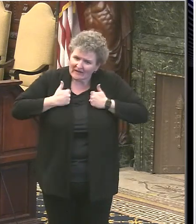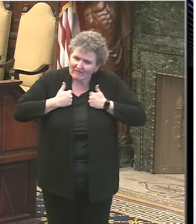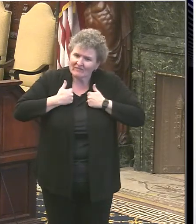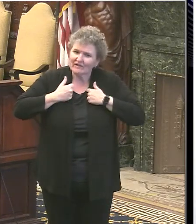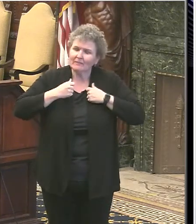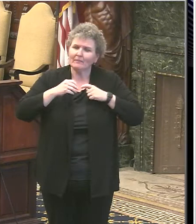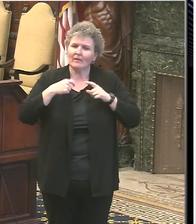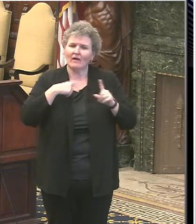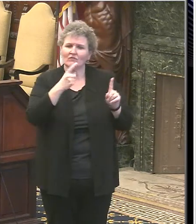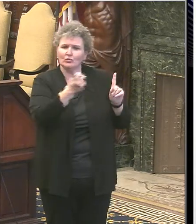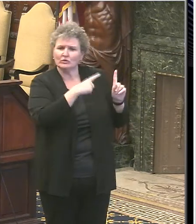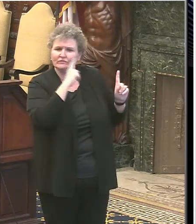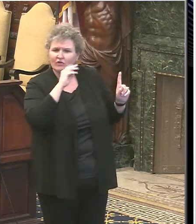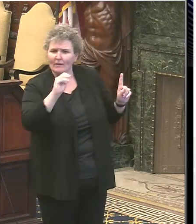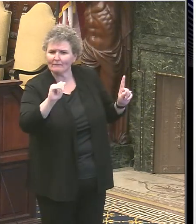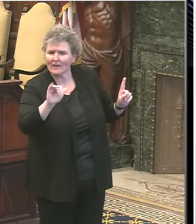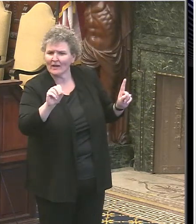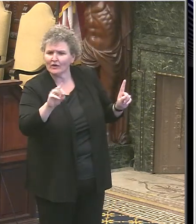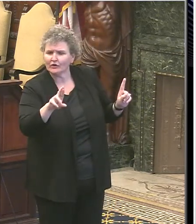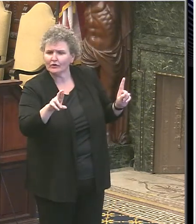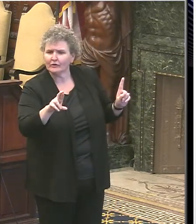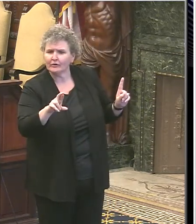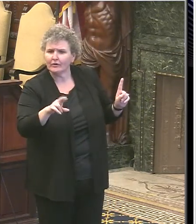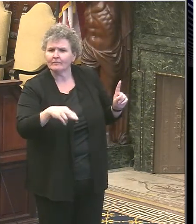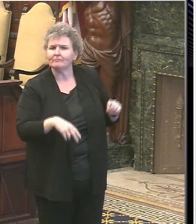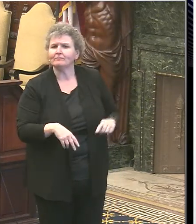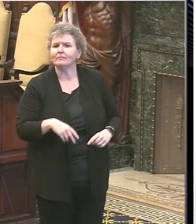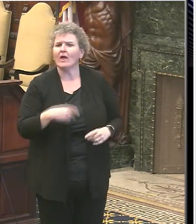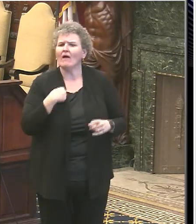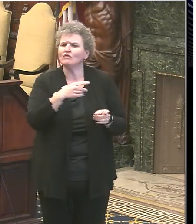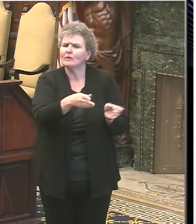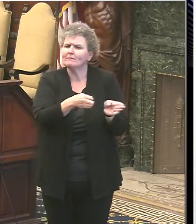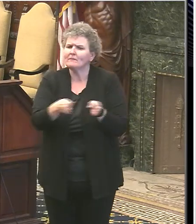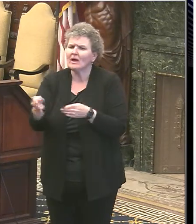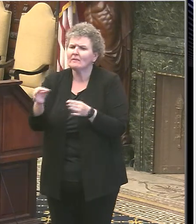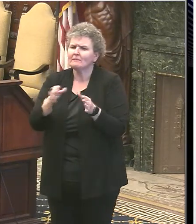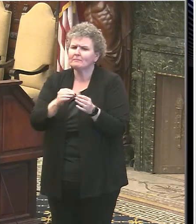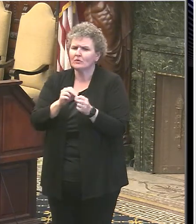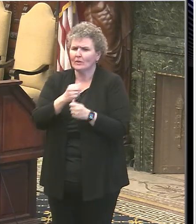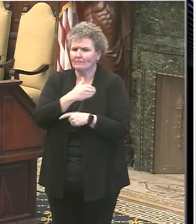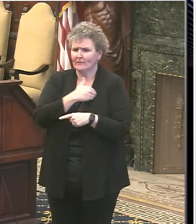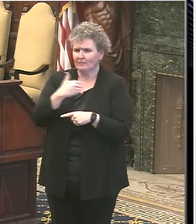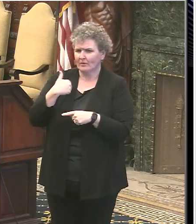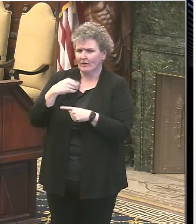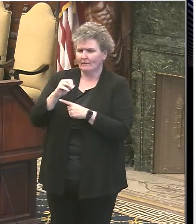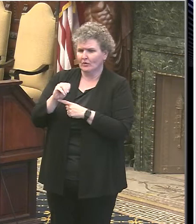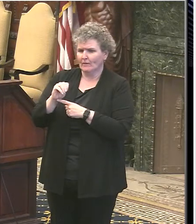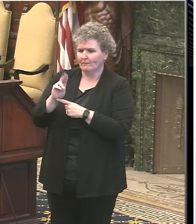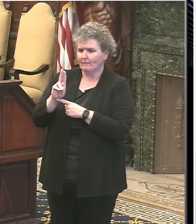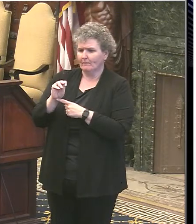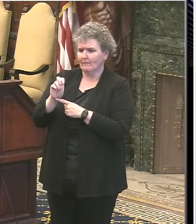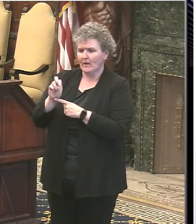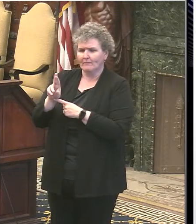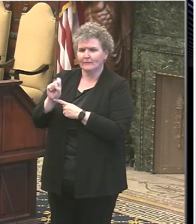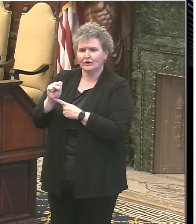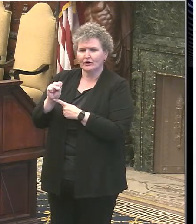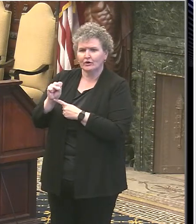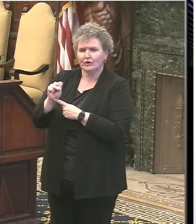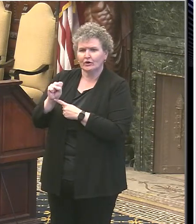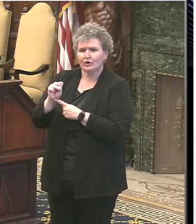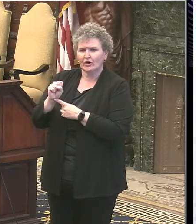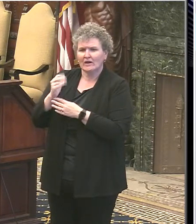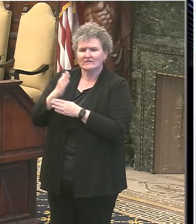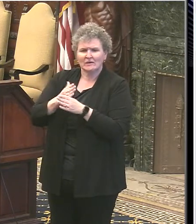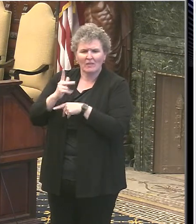comment on reported plans by at least some members of the Mummers to hold some version of their usual?